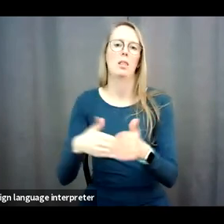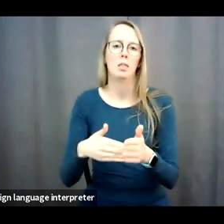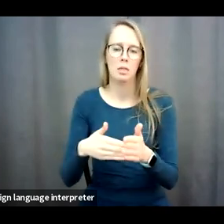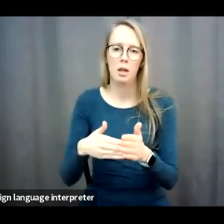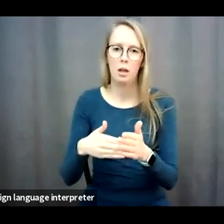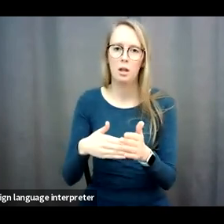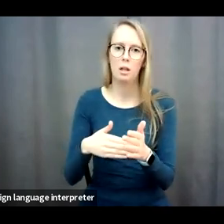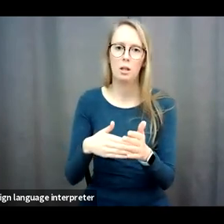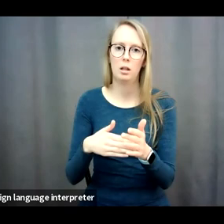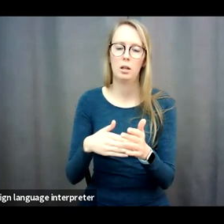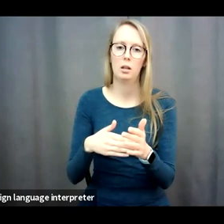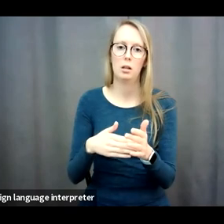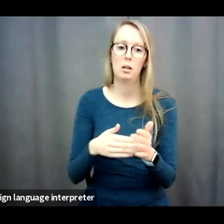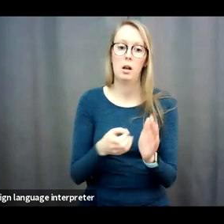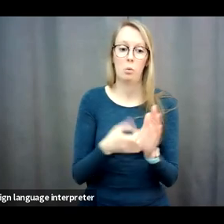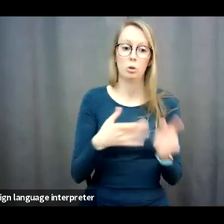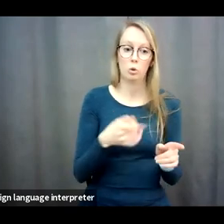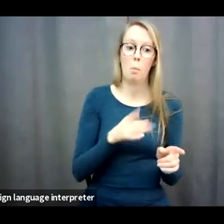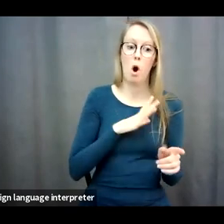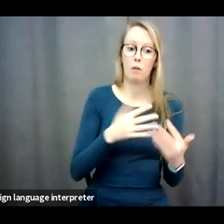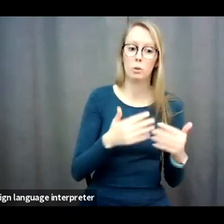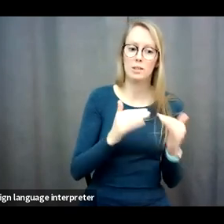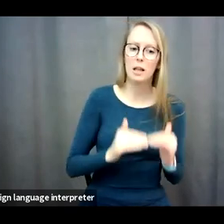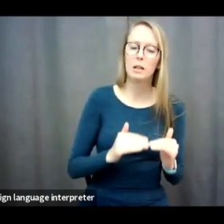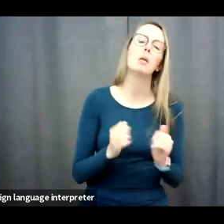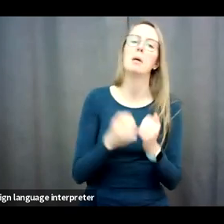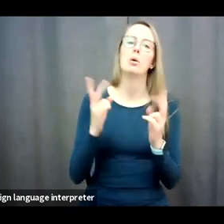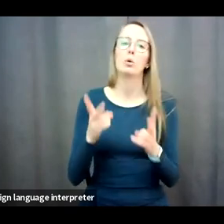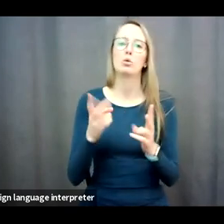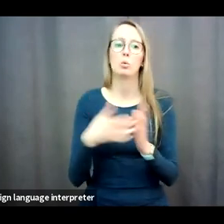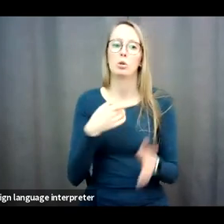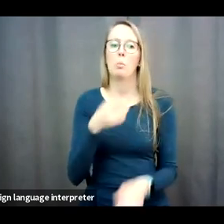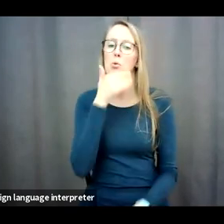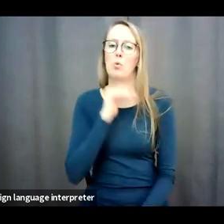both because they have a disability and because they are youth.